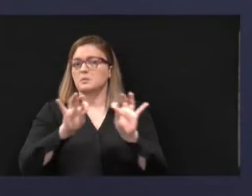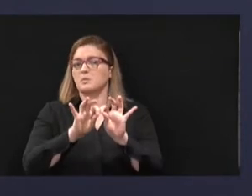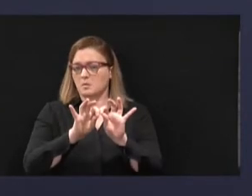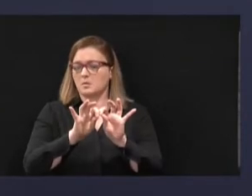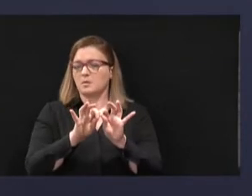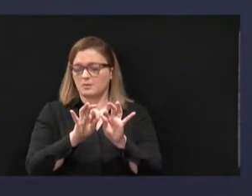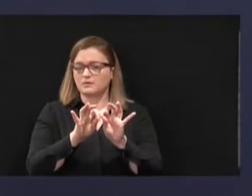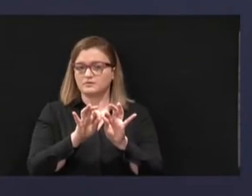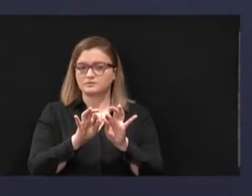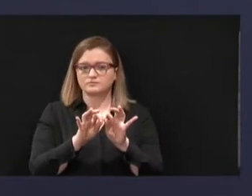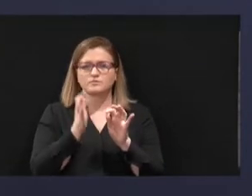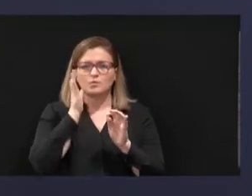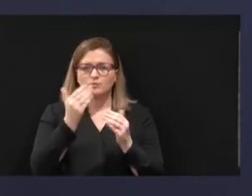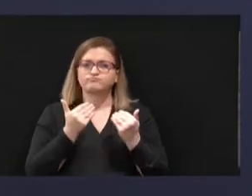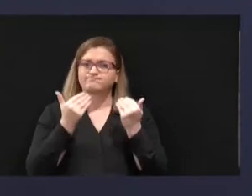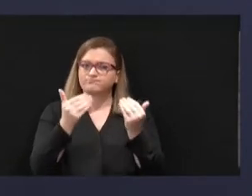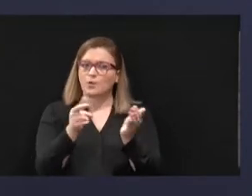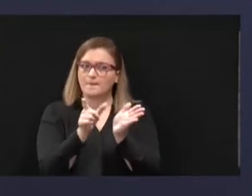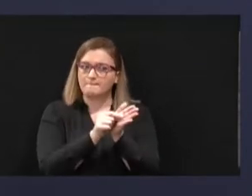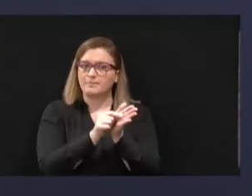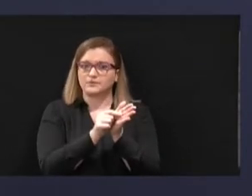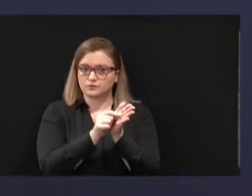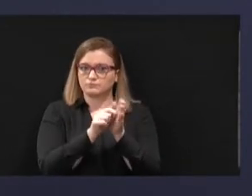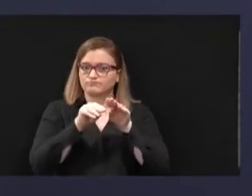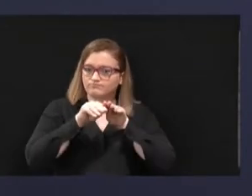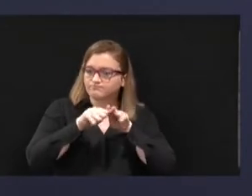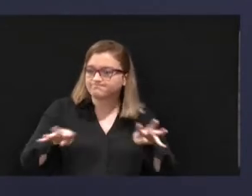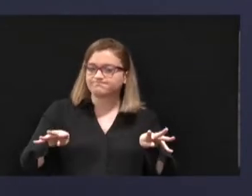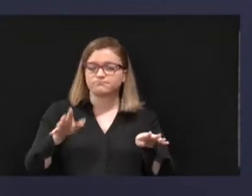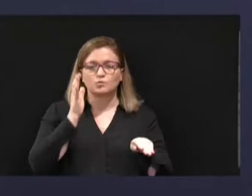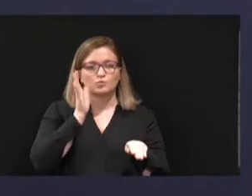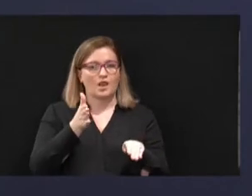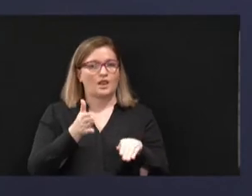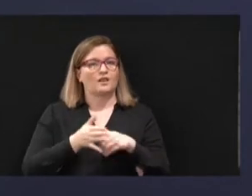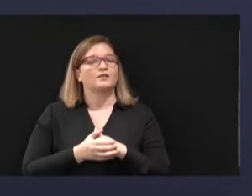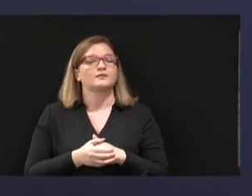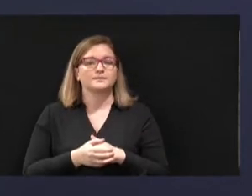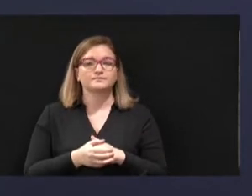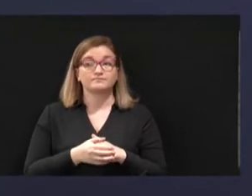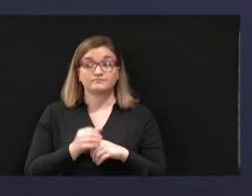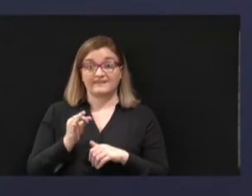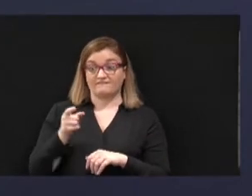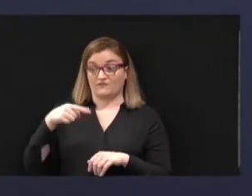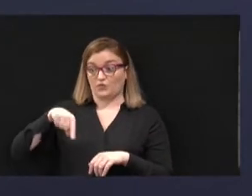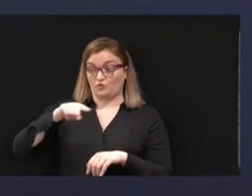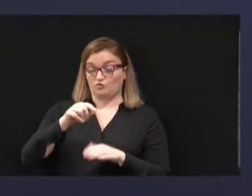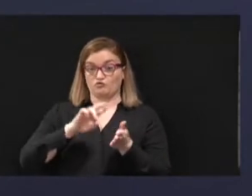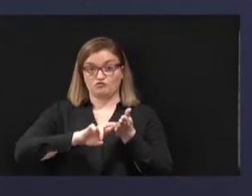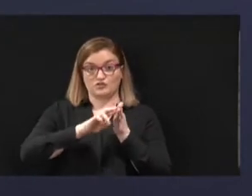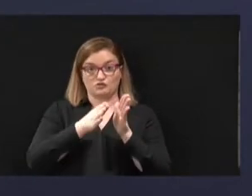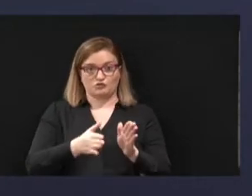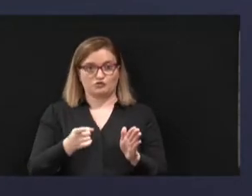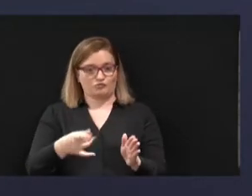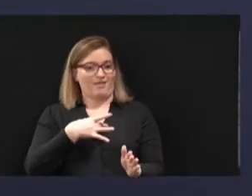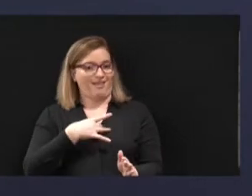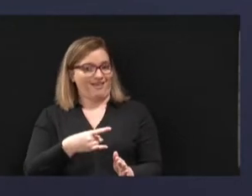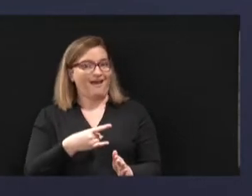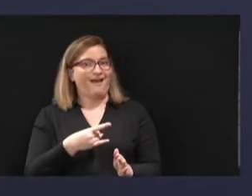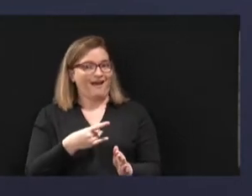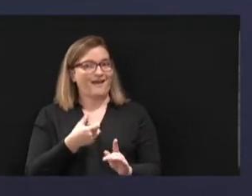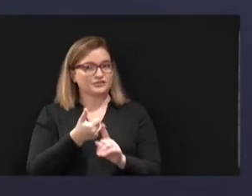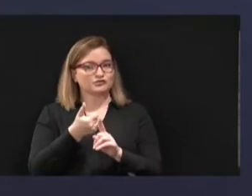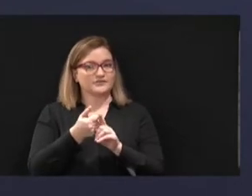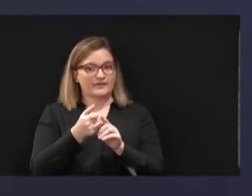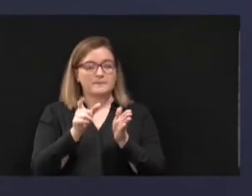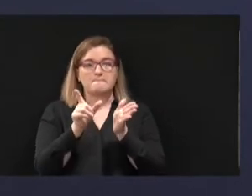ahead and we're going to publish that particular research. So if you're a researcher, you really like the idea of getting published by a really